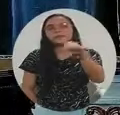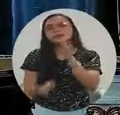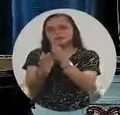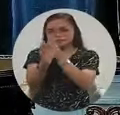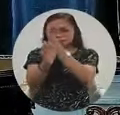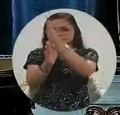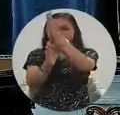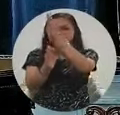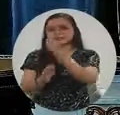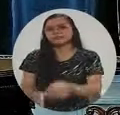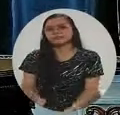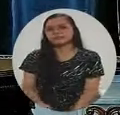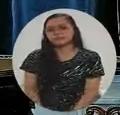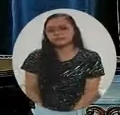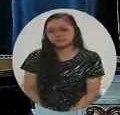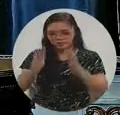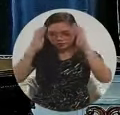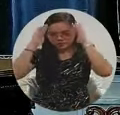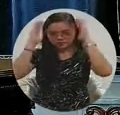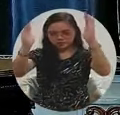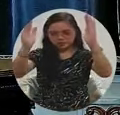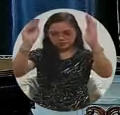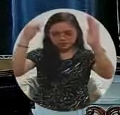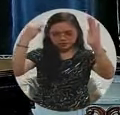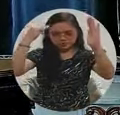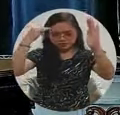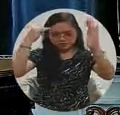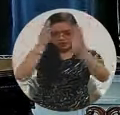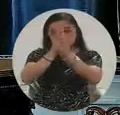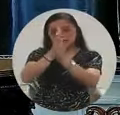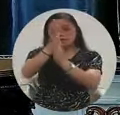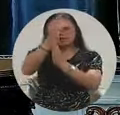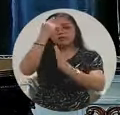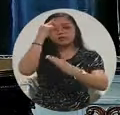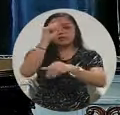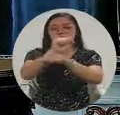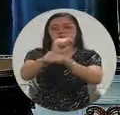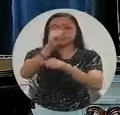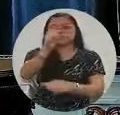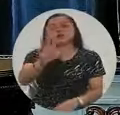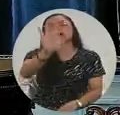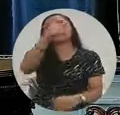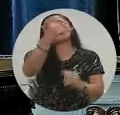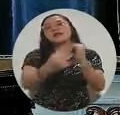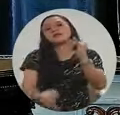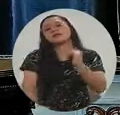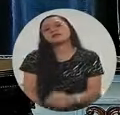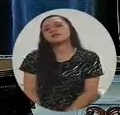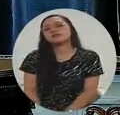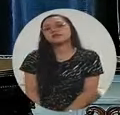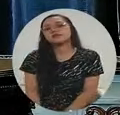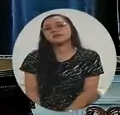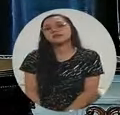Align your goals. Focus your mind. Align your goals for the work of the Lord. And last but not